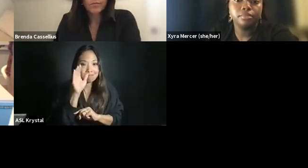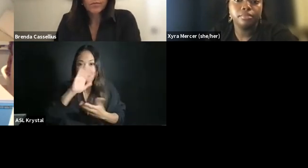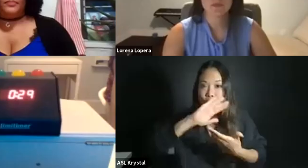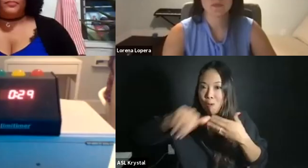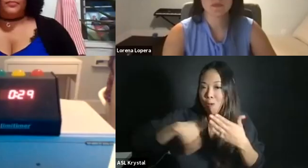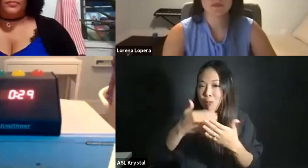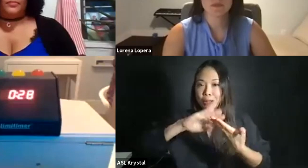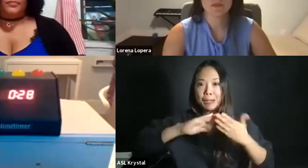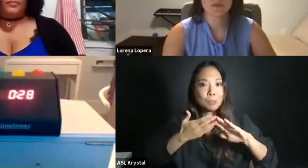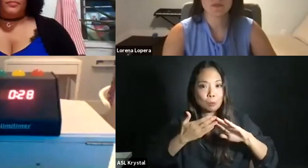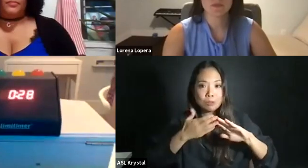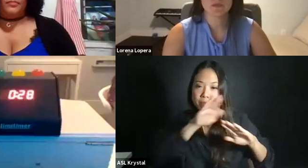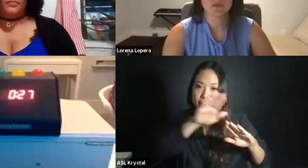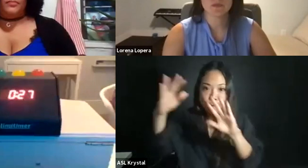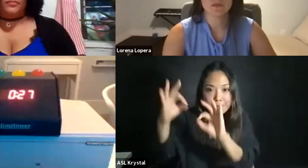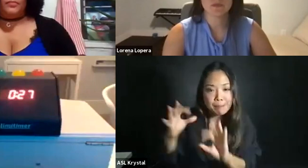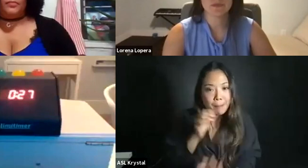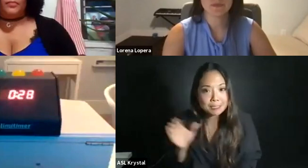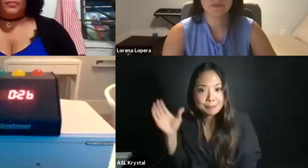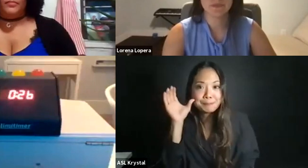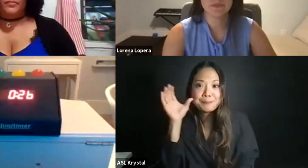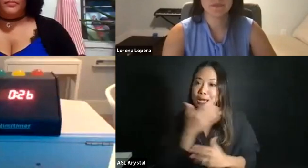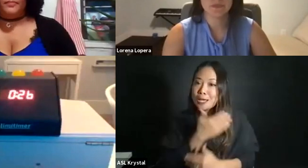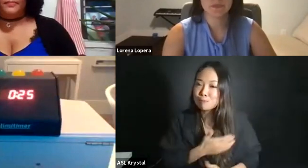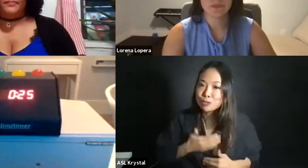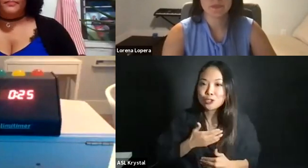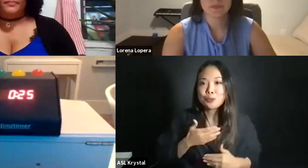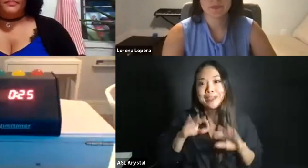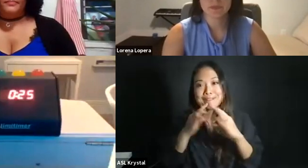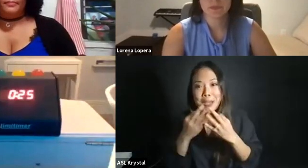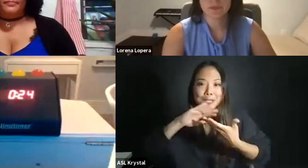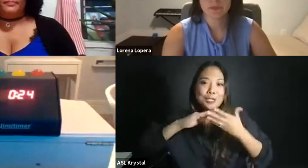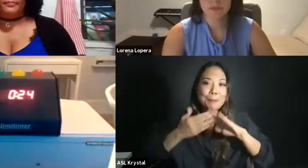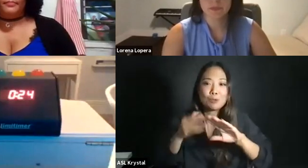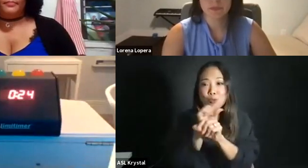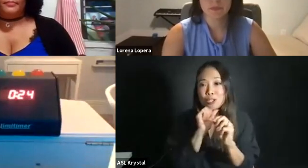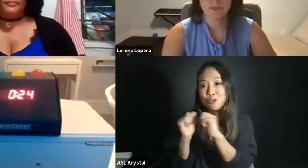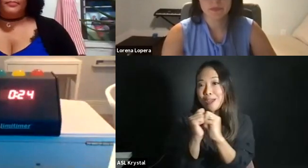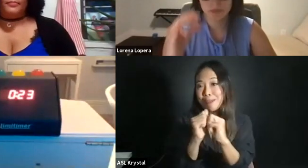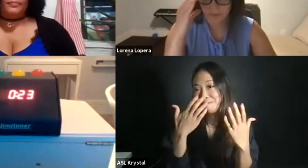and i do appreciate that very much families communities working together thank you very much